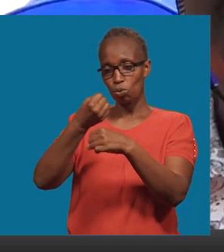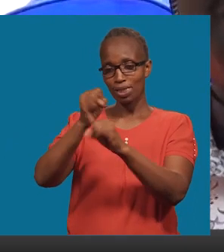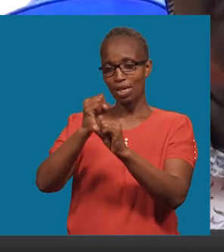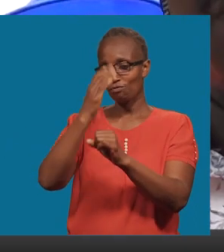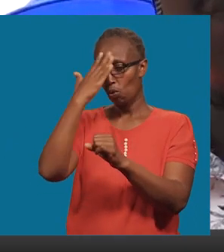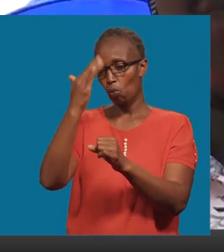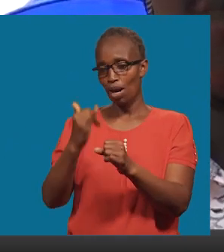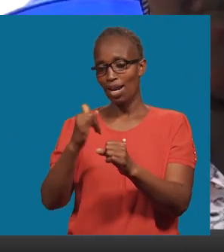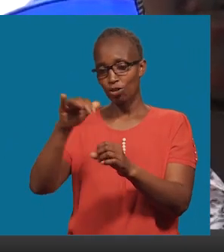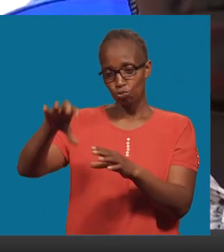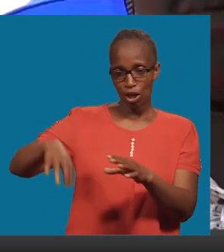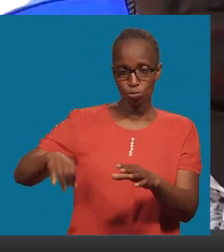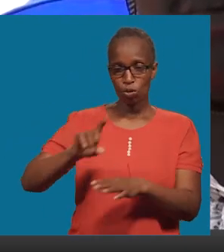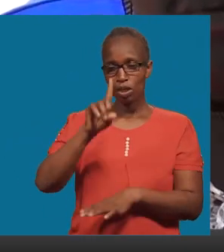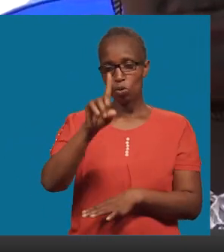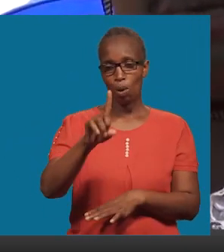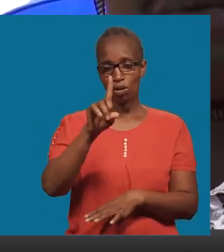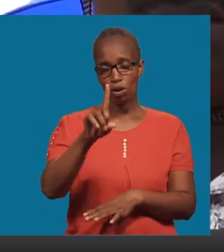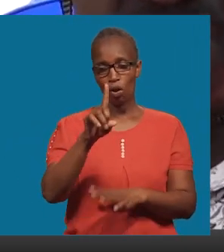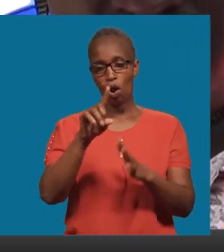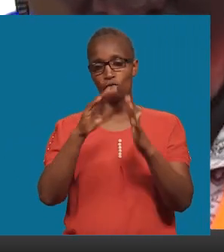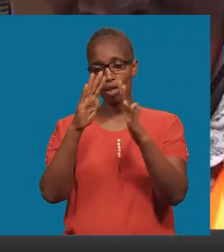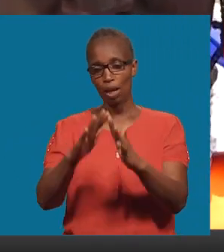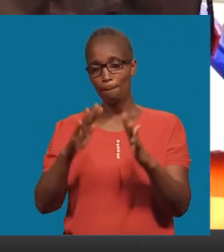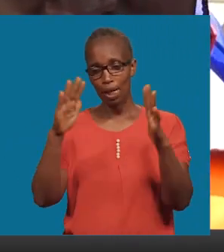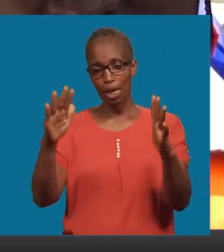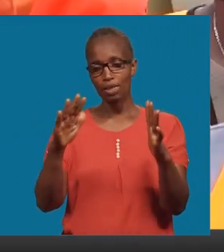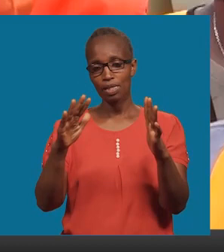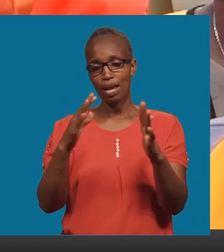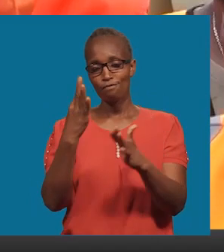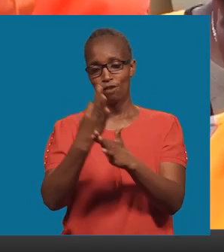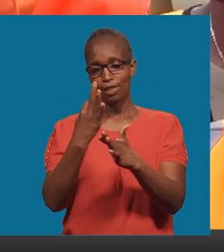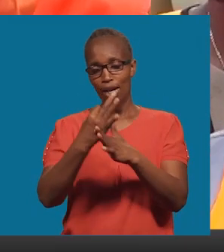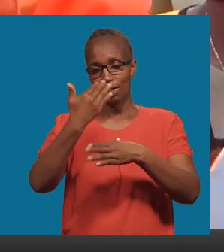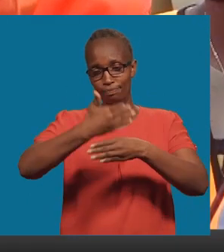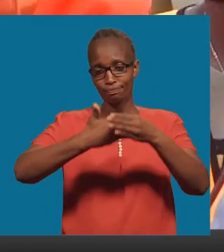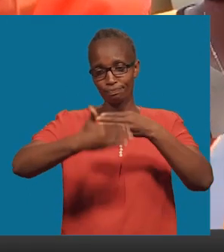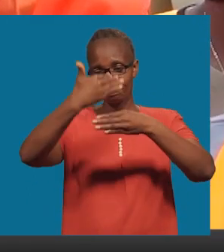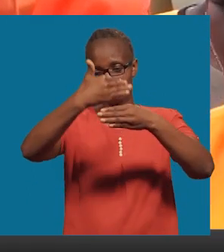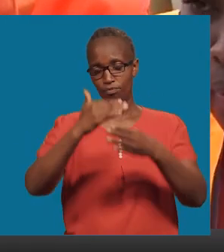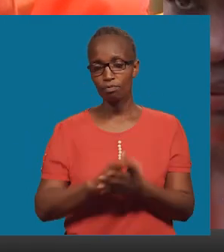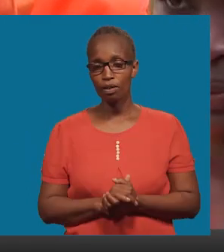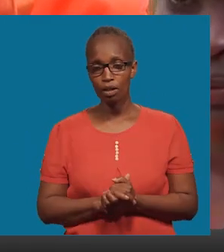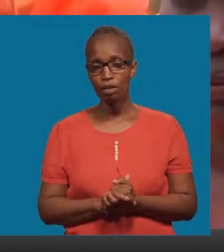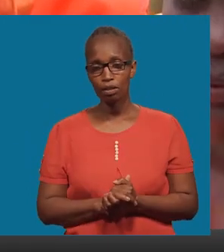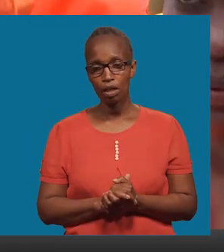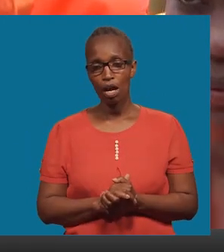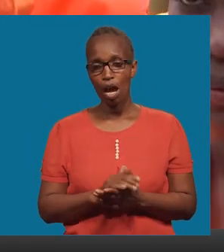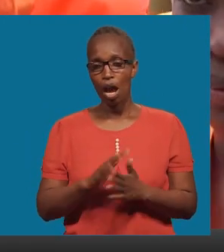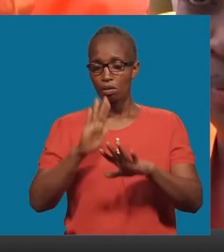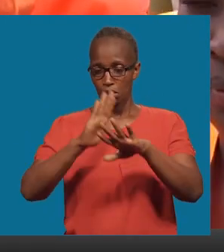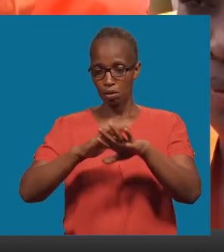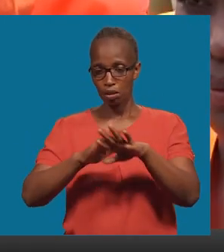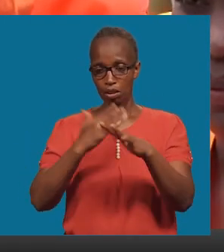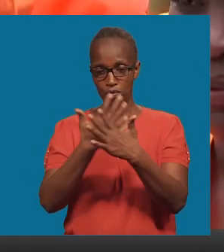one of the biggest cost and factor in construction. The beauty about this project for